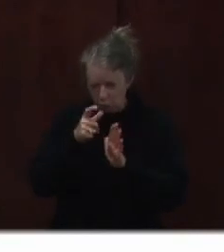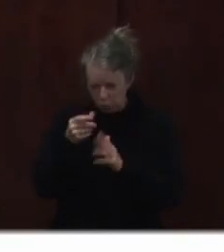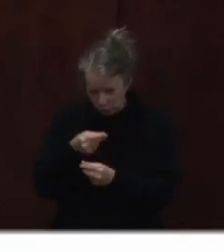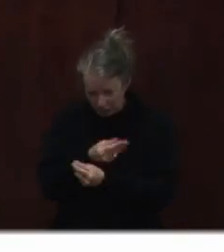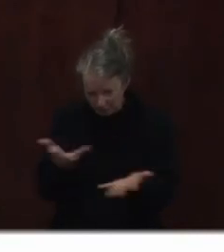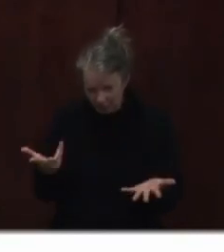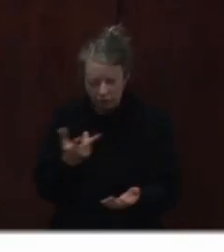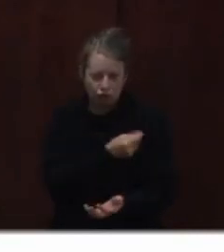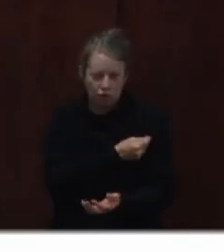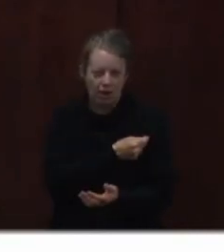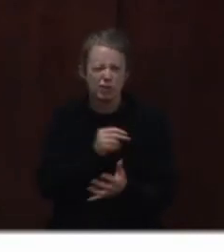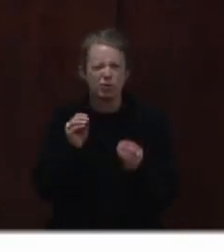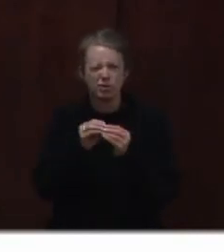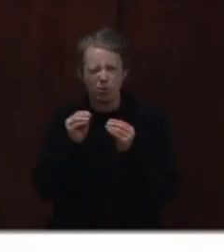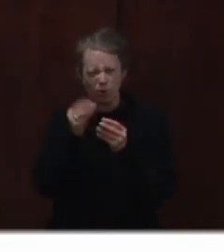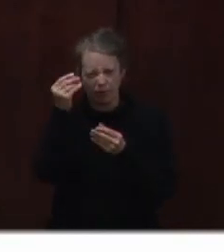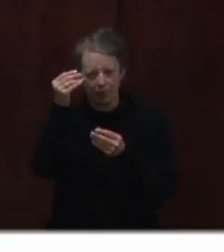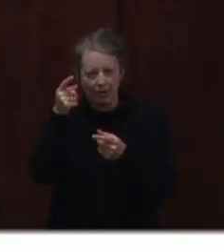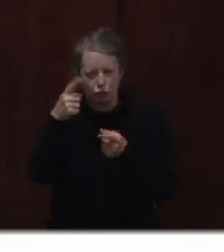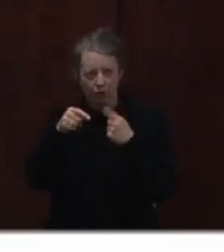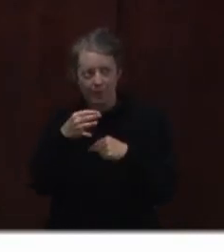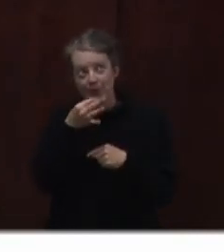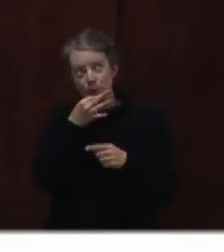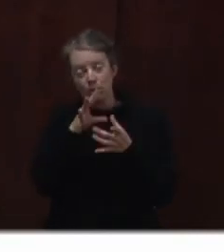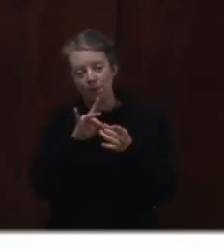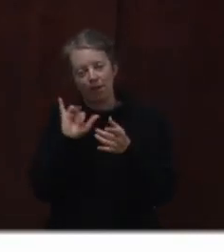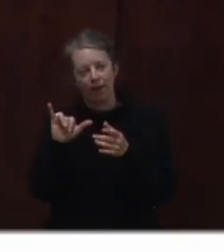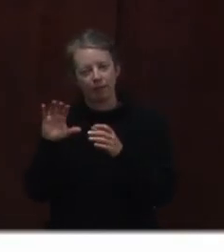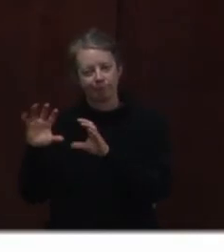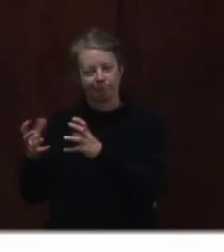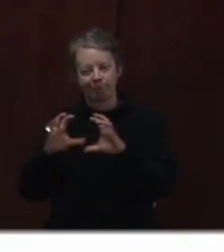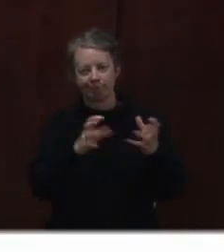So more to come on another slide about some of that.